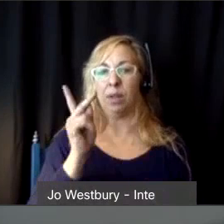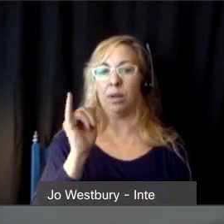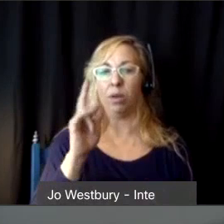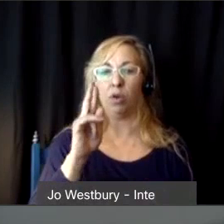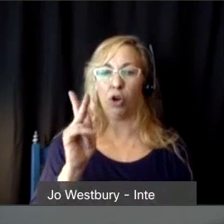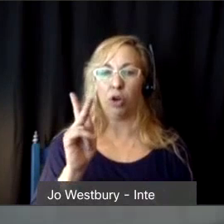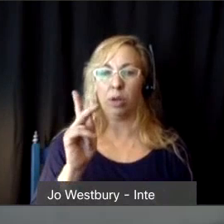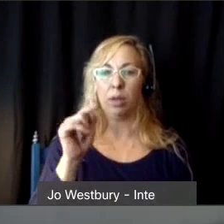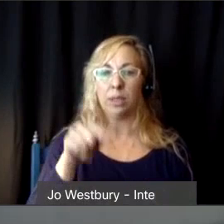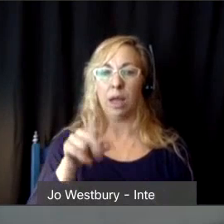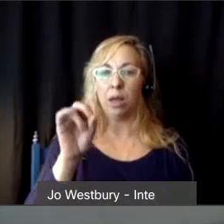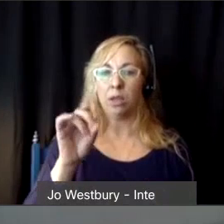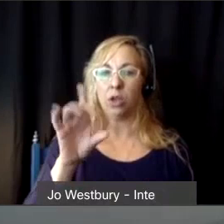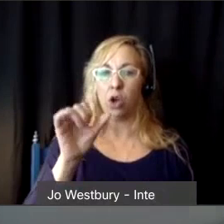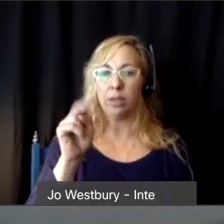kirk.dobson@dc.gov,